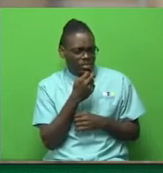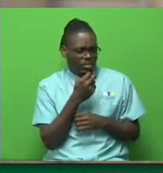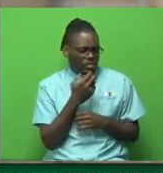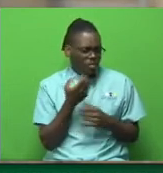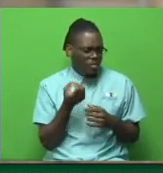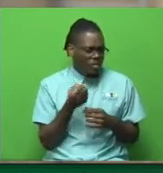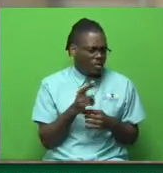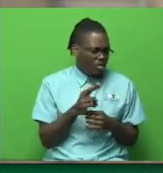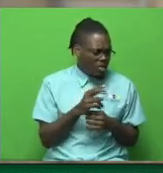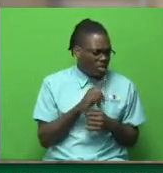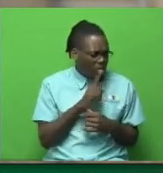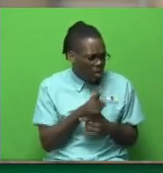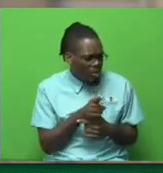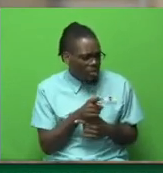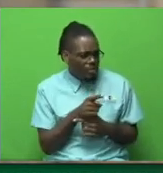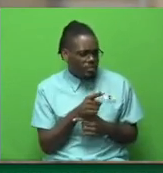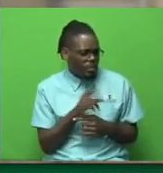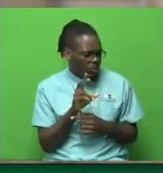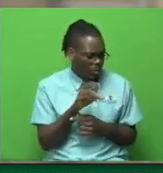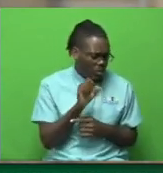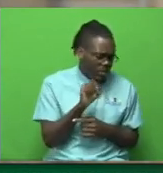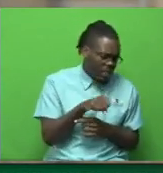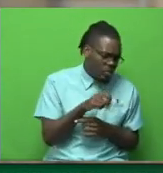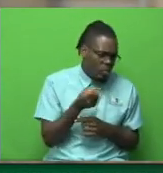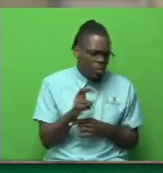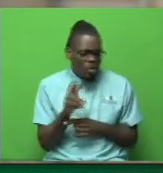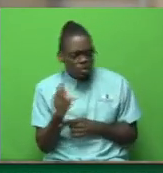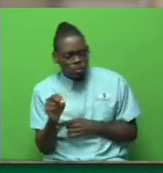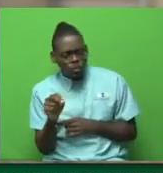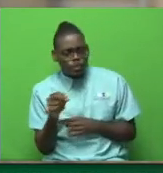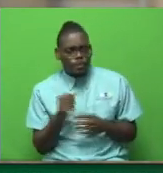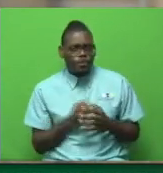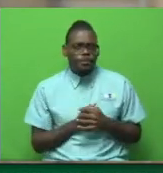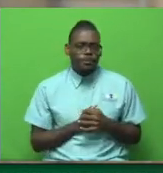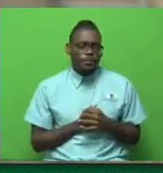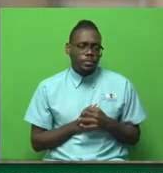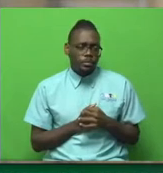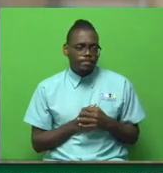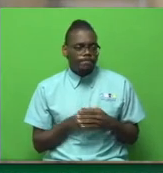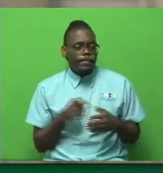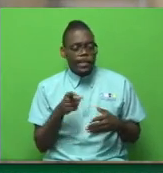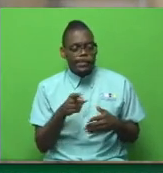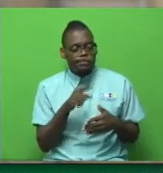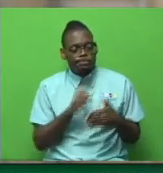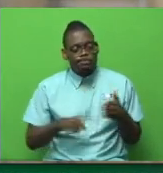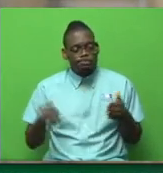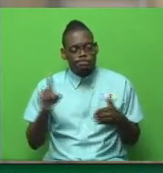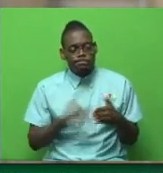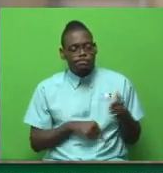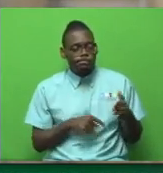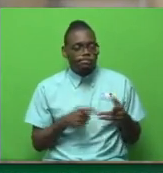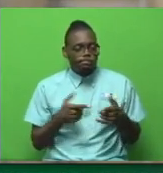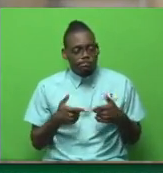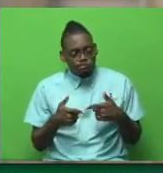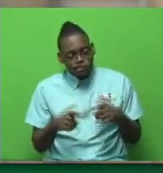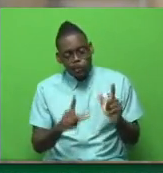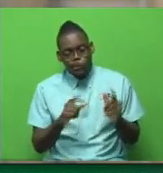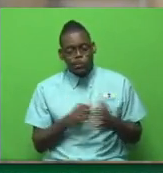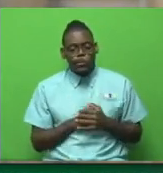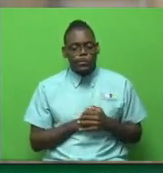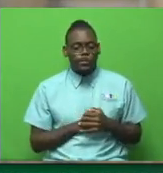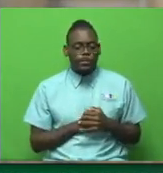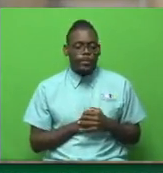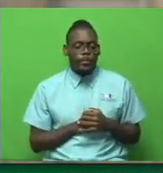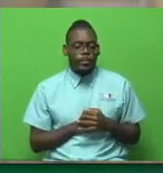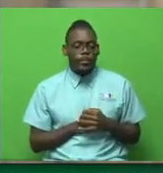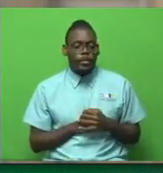so excitable today I don't know what it is what they determined to do Madam speaker is force a currency devaluation which will bring hardship